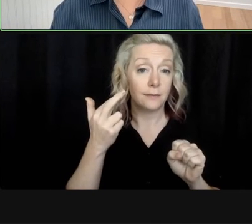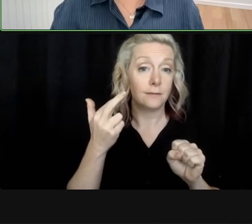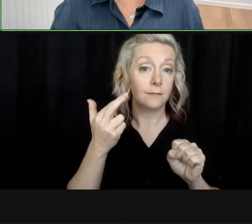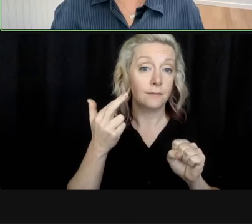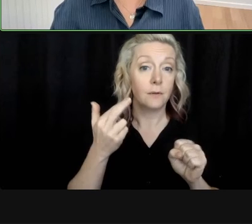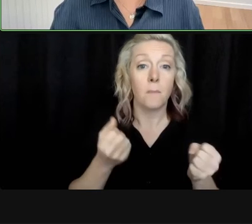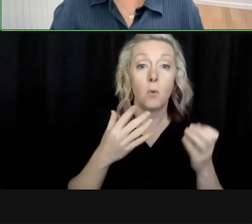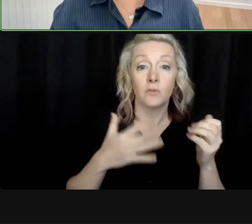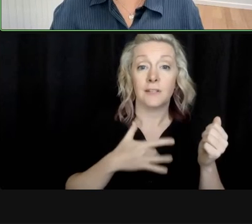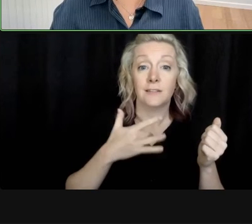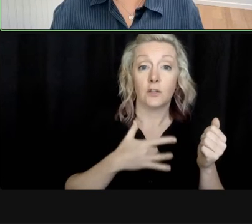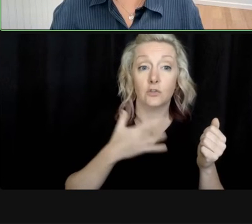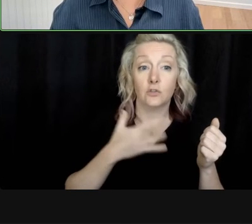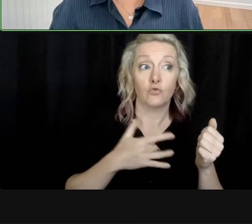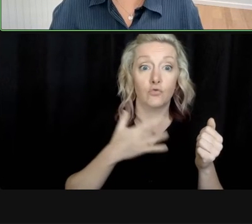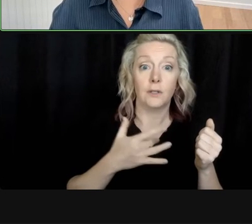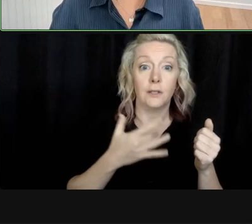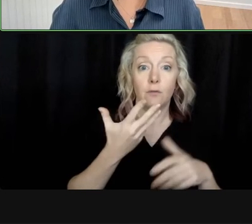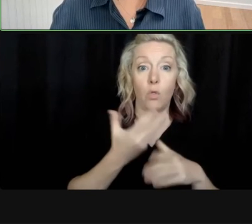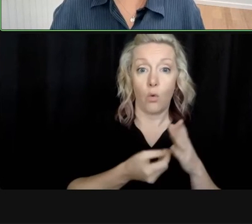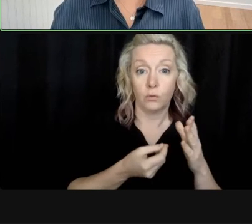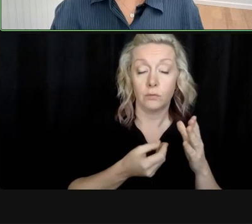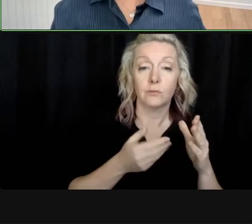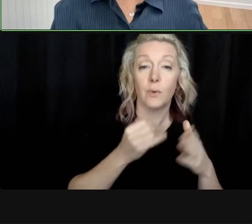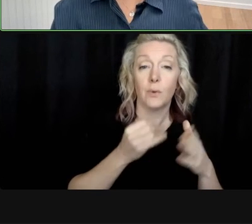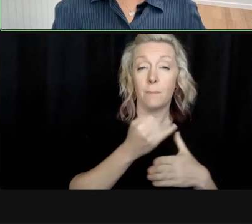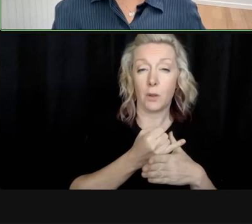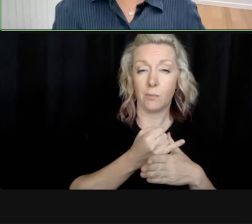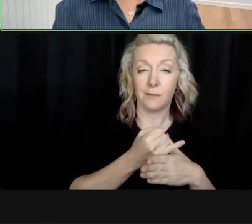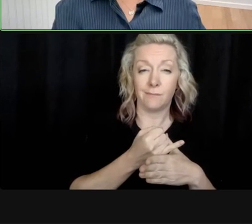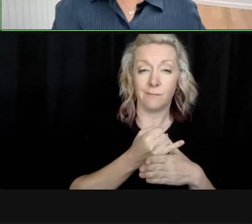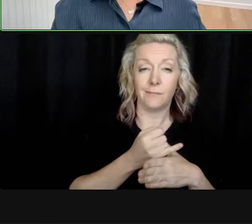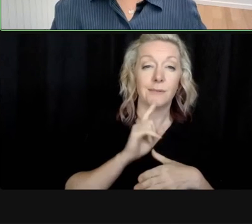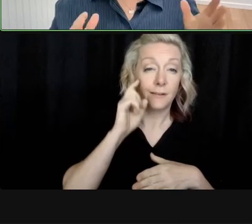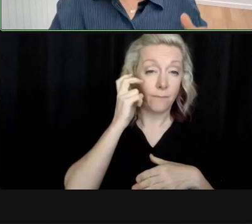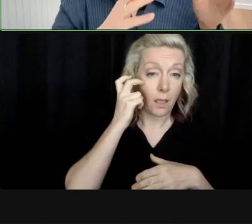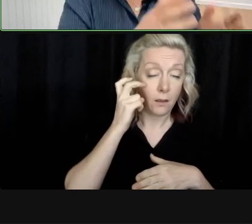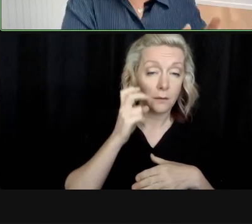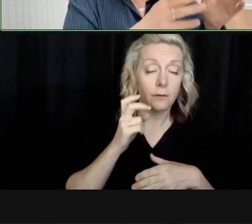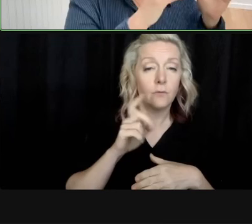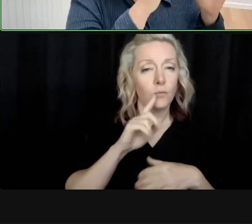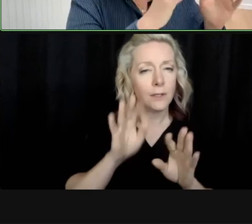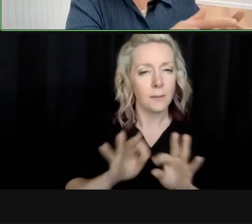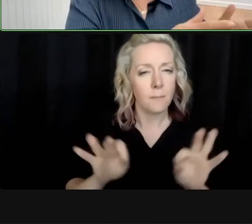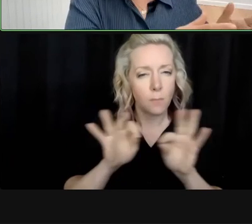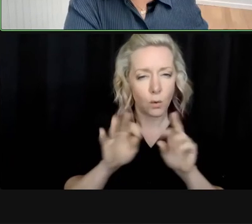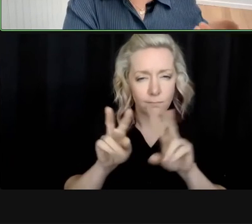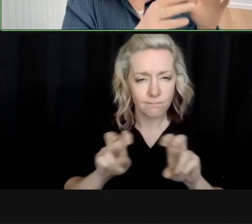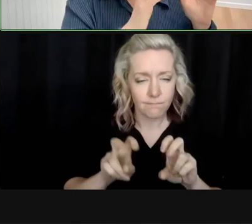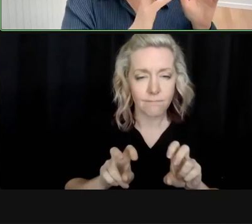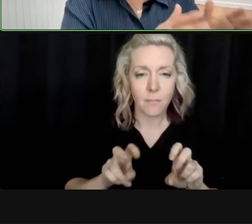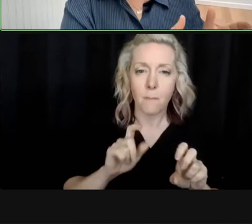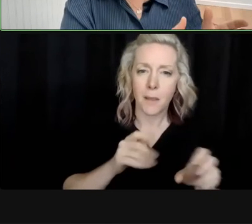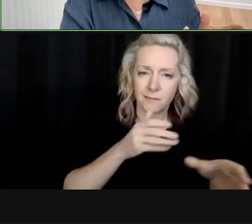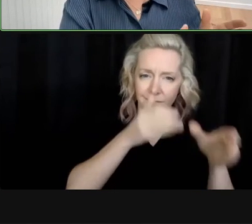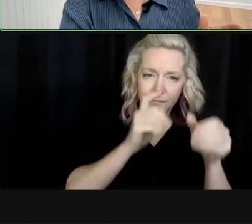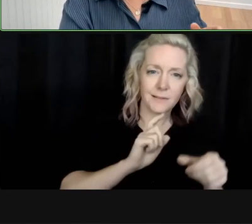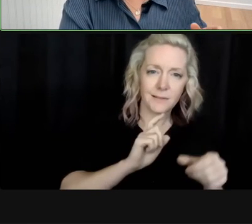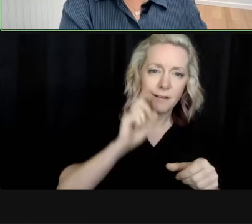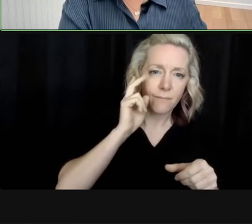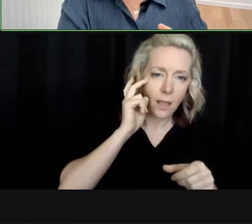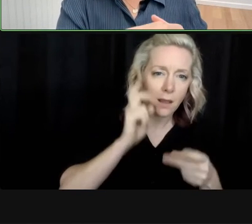or multisensory loss or impairment. Okay, so really think about that. They've got to know about deaf blindness. They have to know about